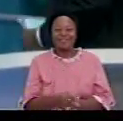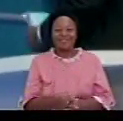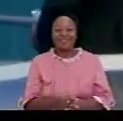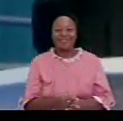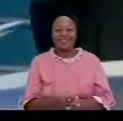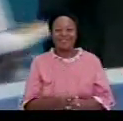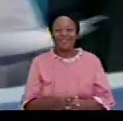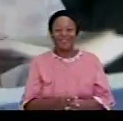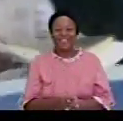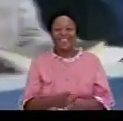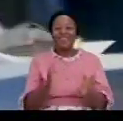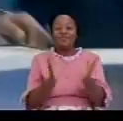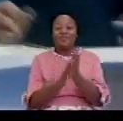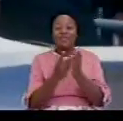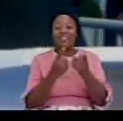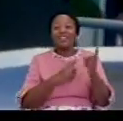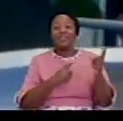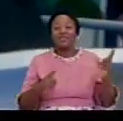Praise the Lord.